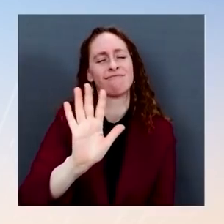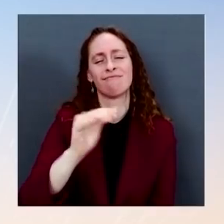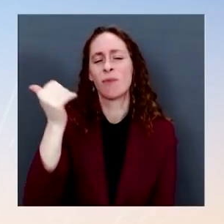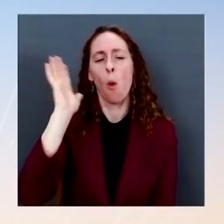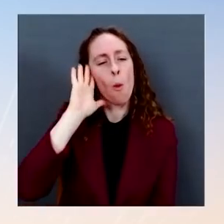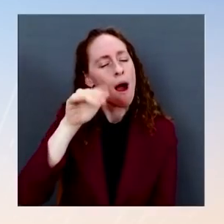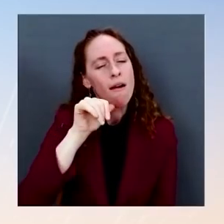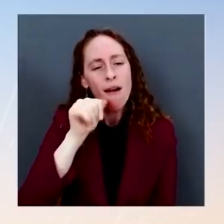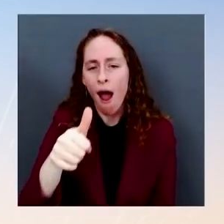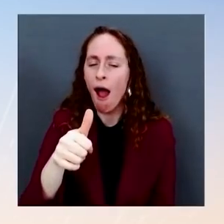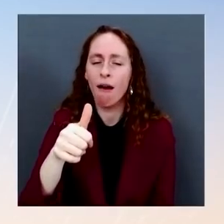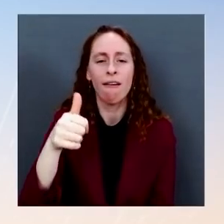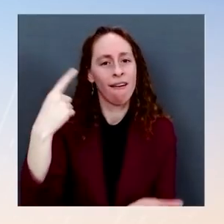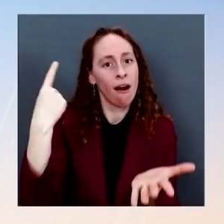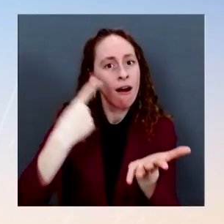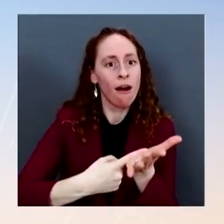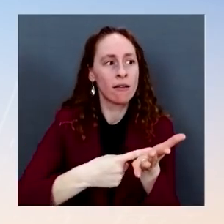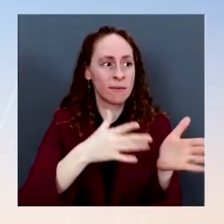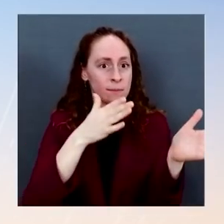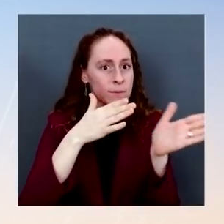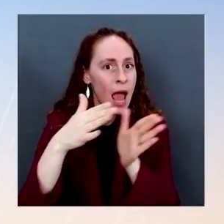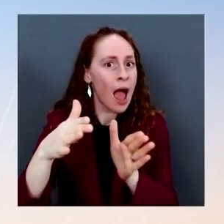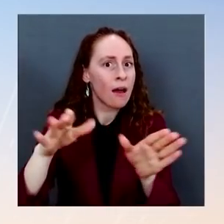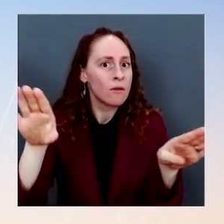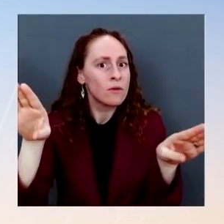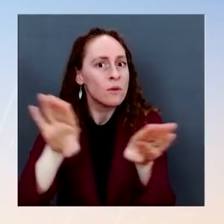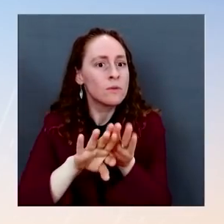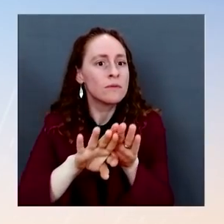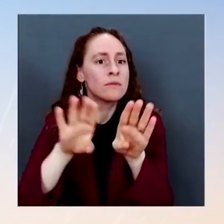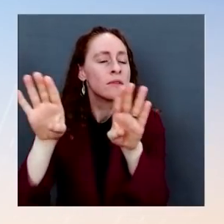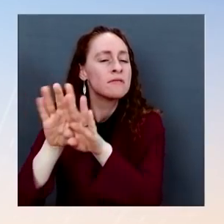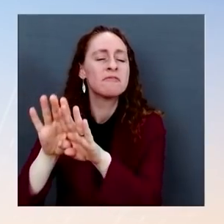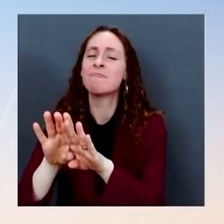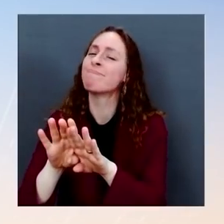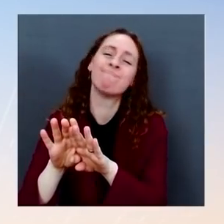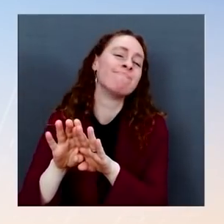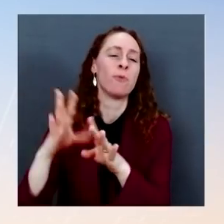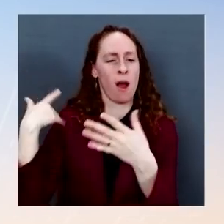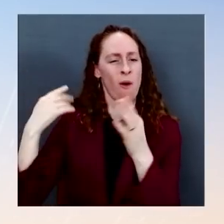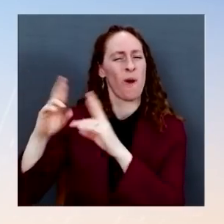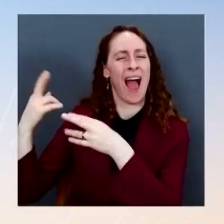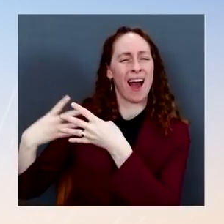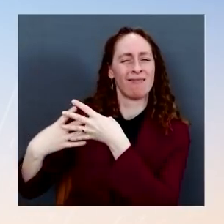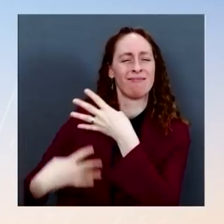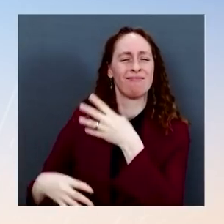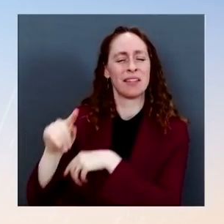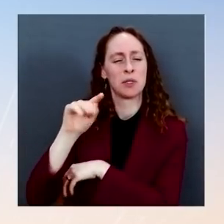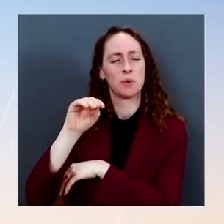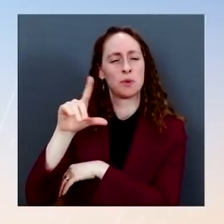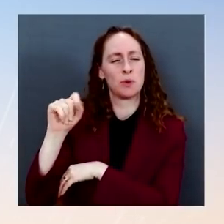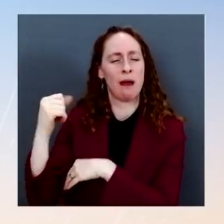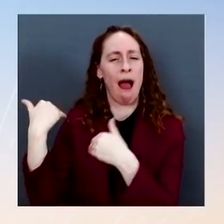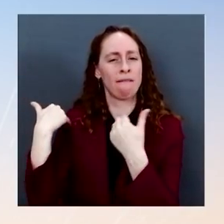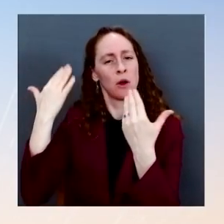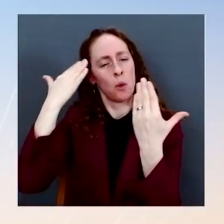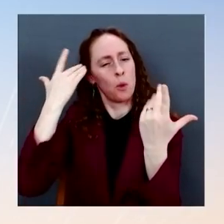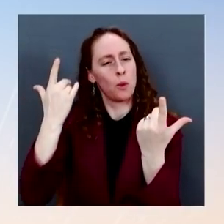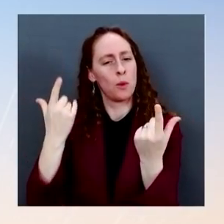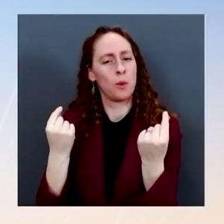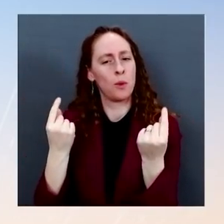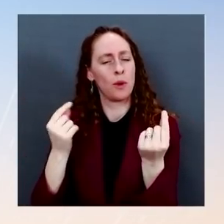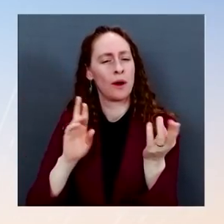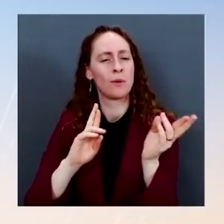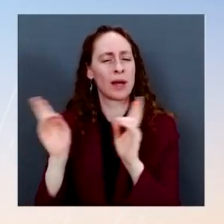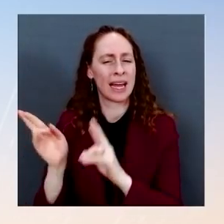president still trust Senator Manchin? Again, I understand the questions here, but our focus is on moving forward. I think our statement yesterday